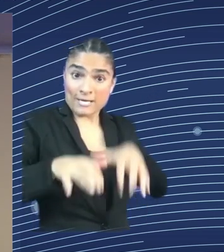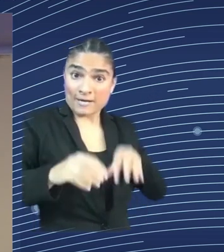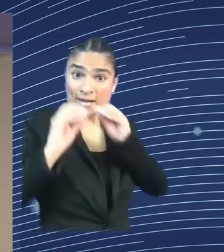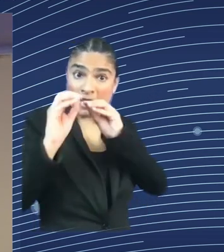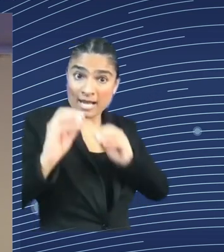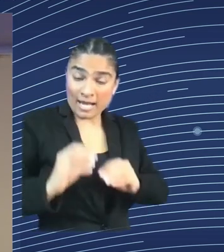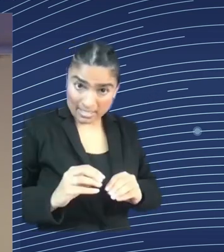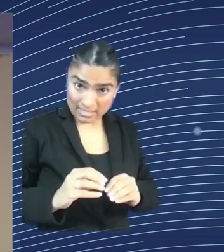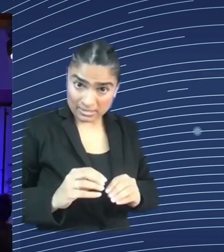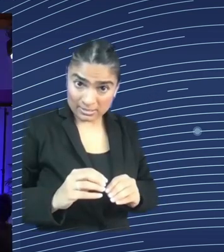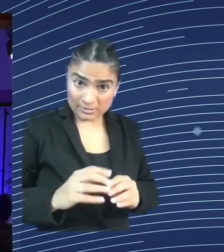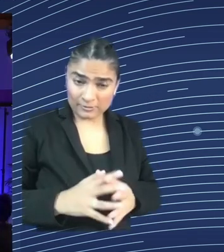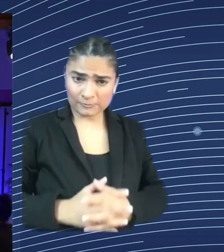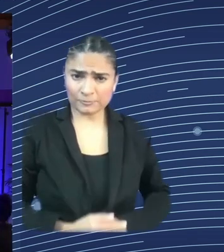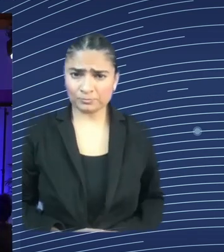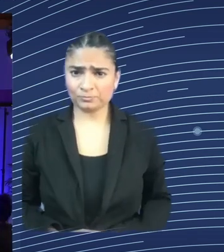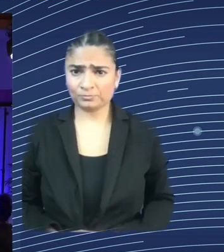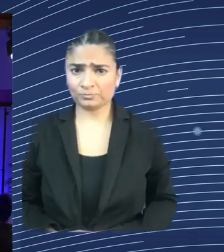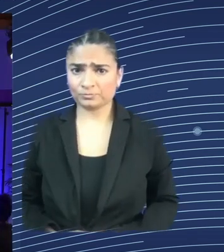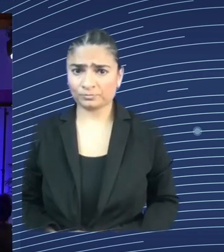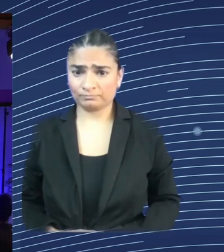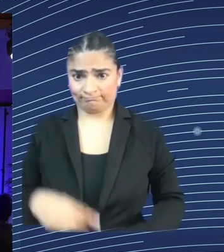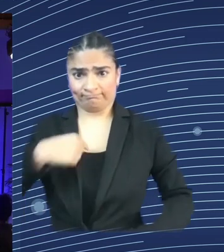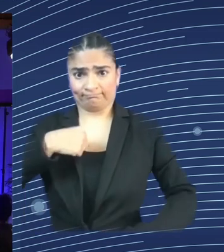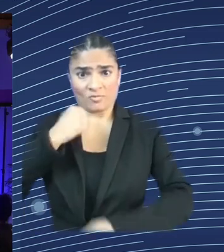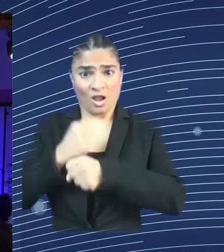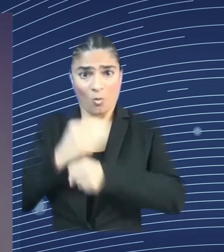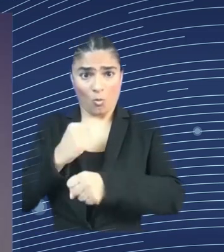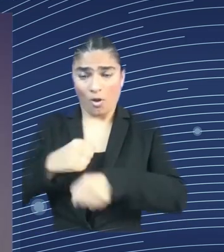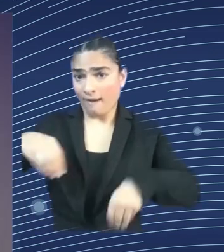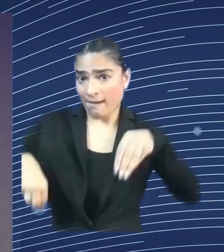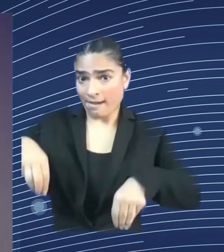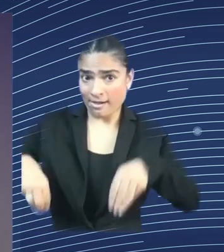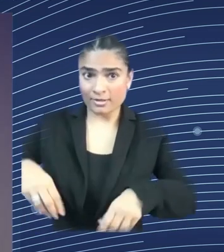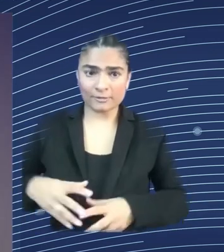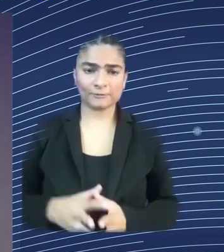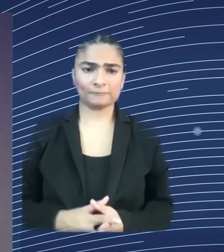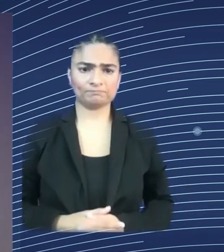I can only admit support that point that the...